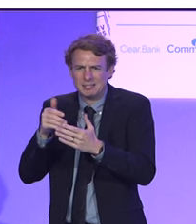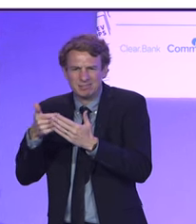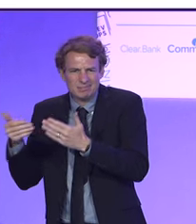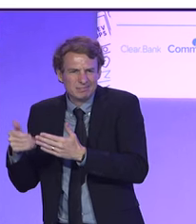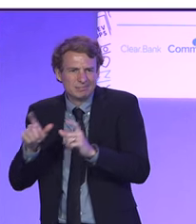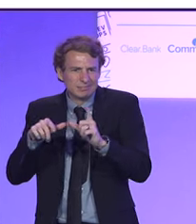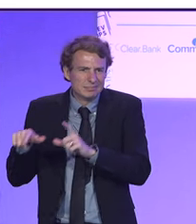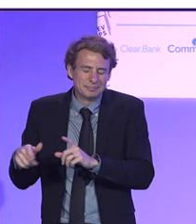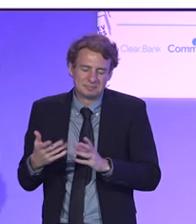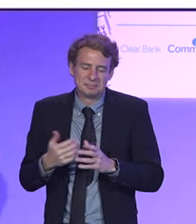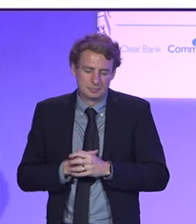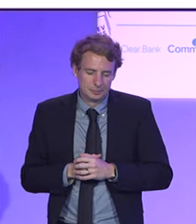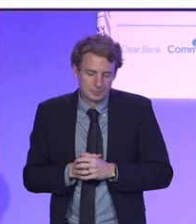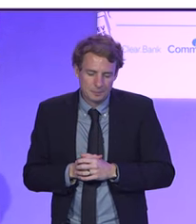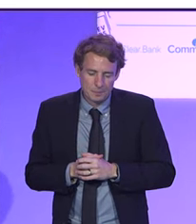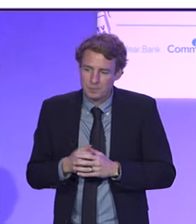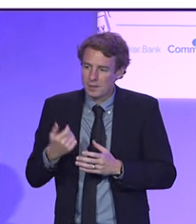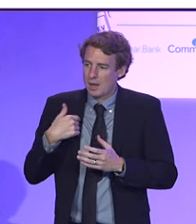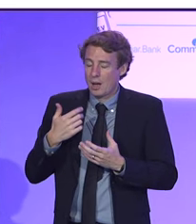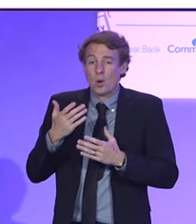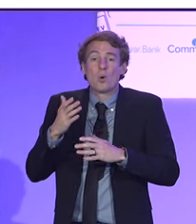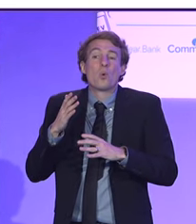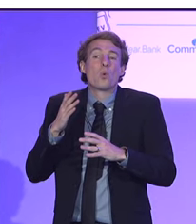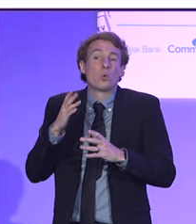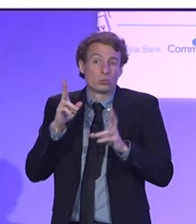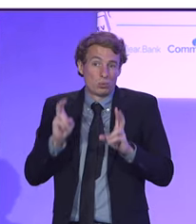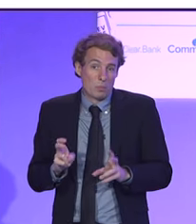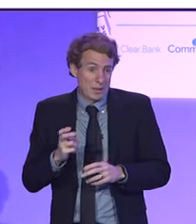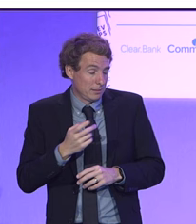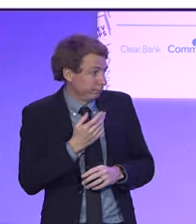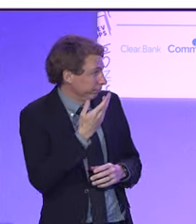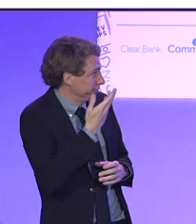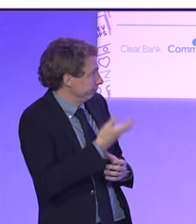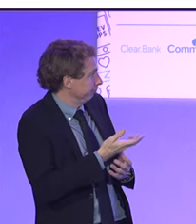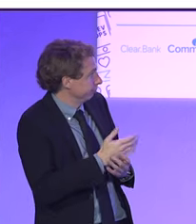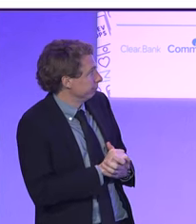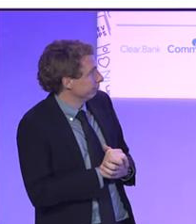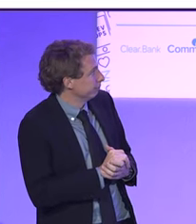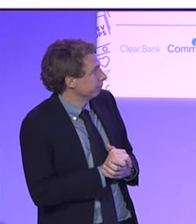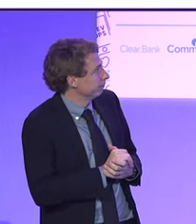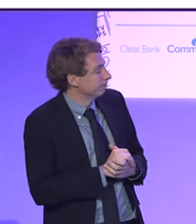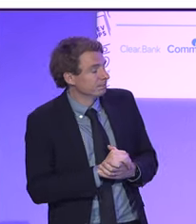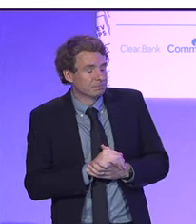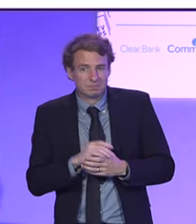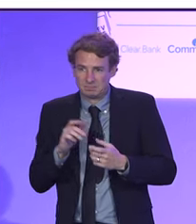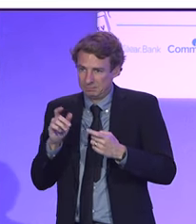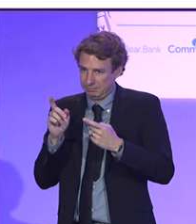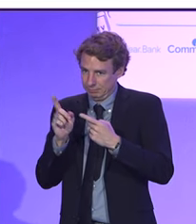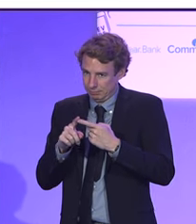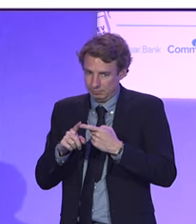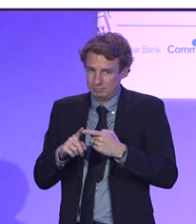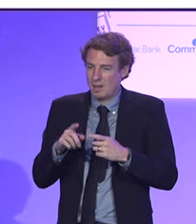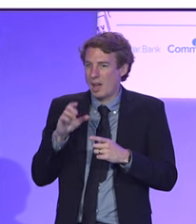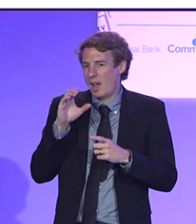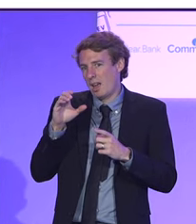These are the topics that I'm going to cover today. I'm going to start with discussing, introducing carbon emissions in the